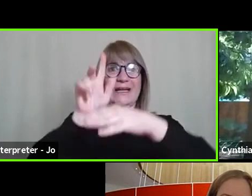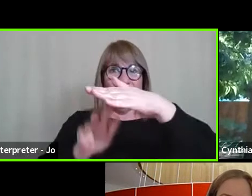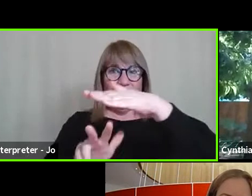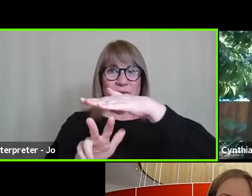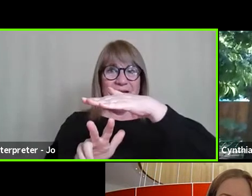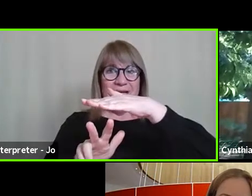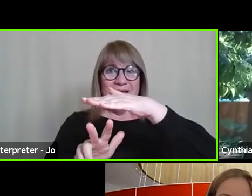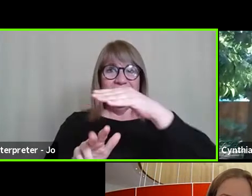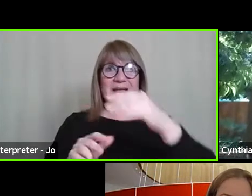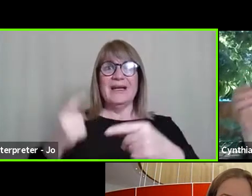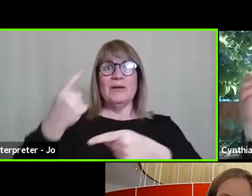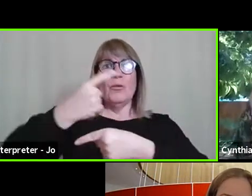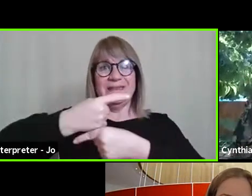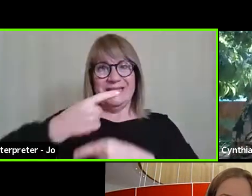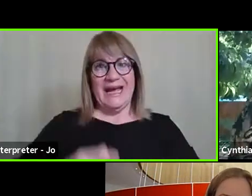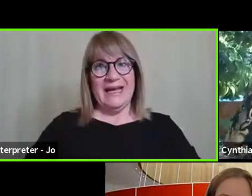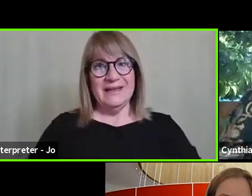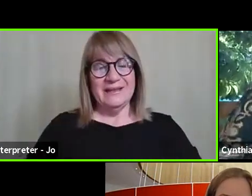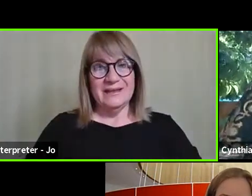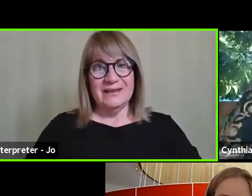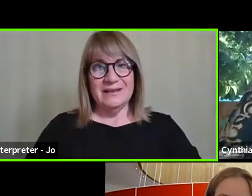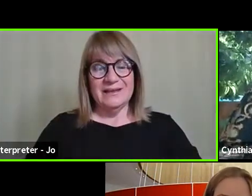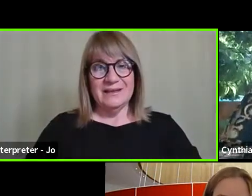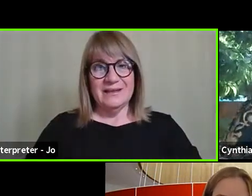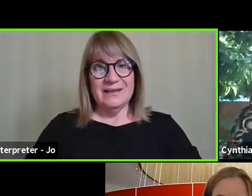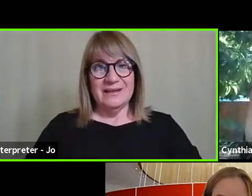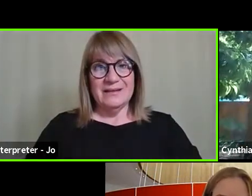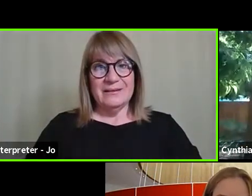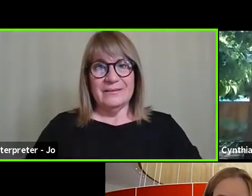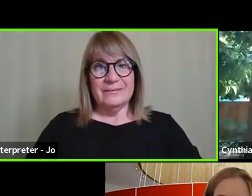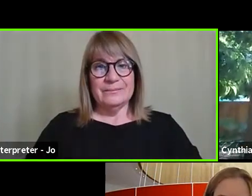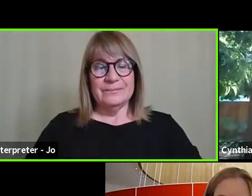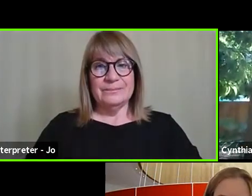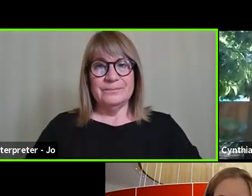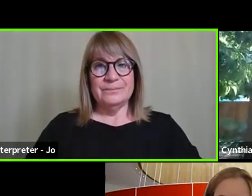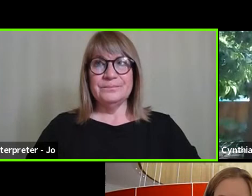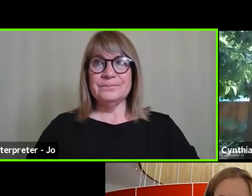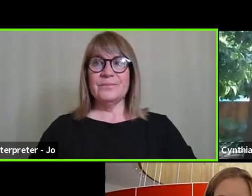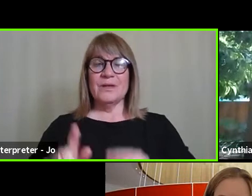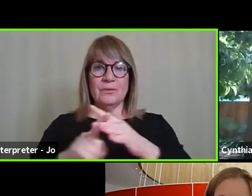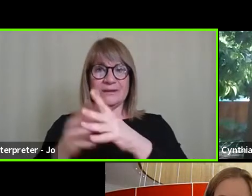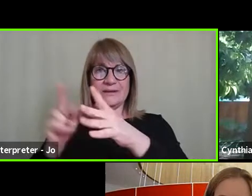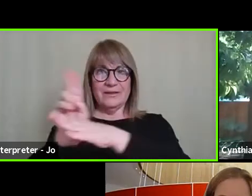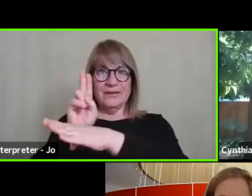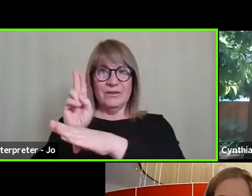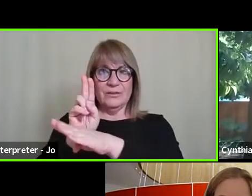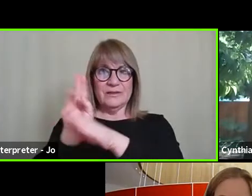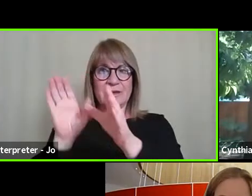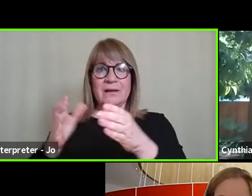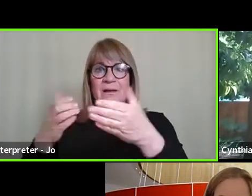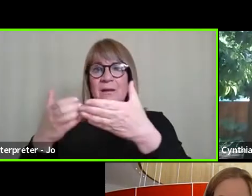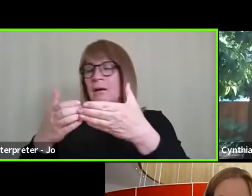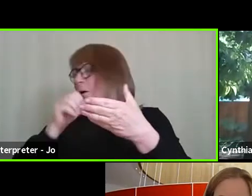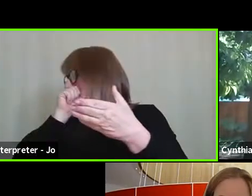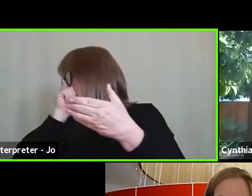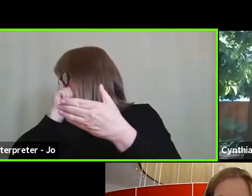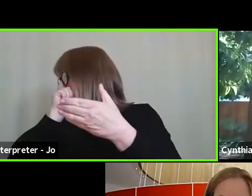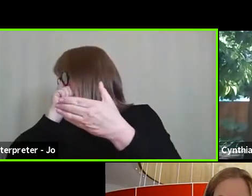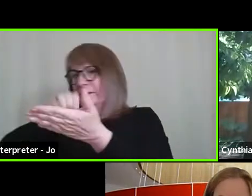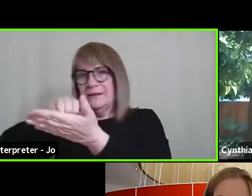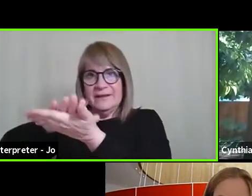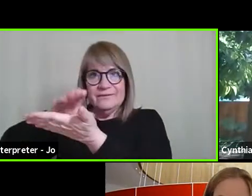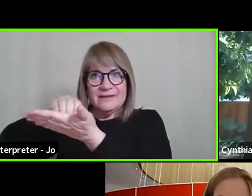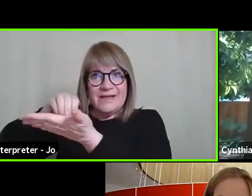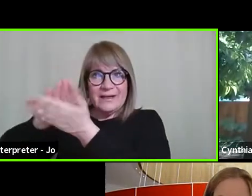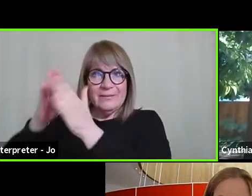single day um we started using our um entourage of documenters who were